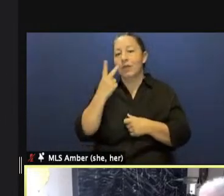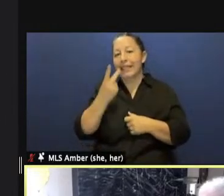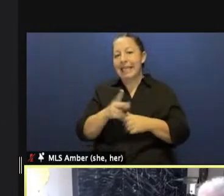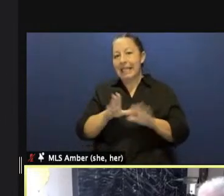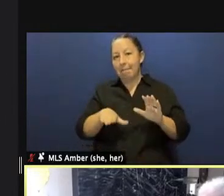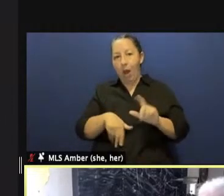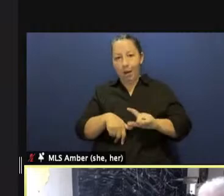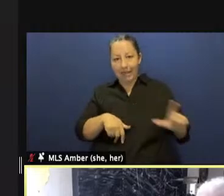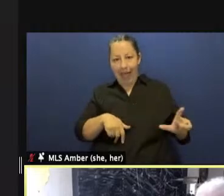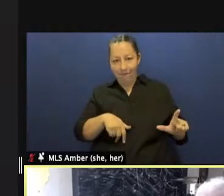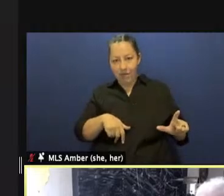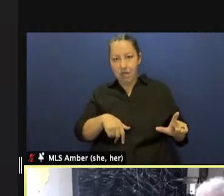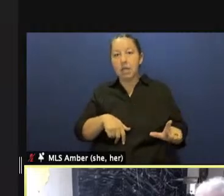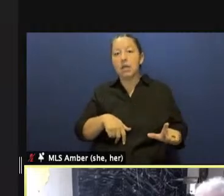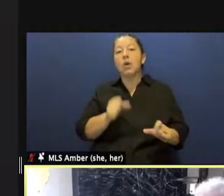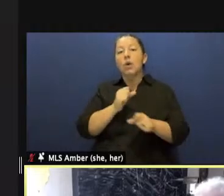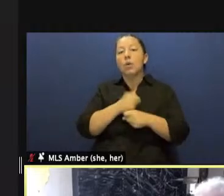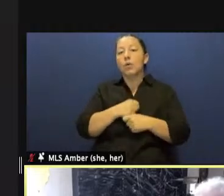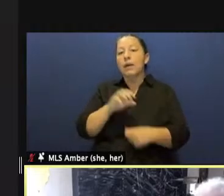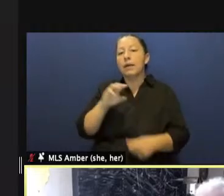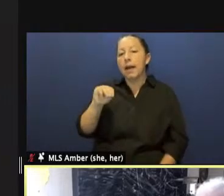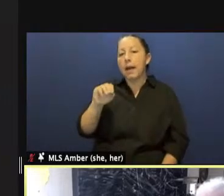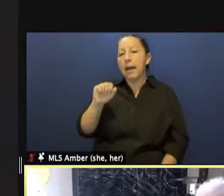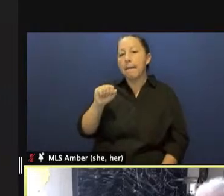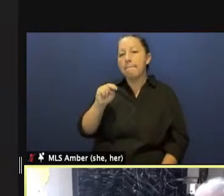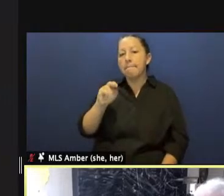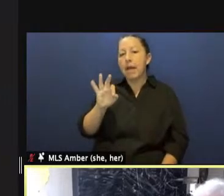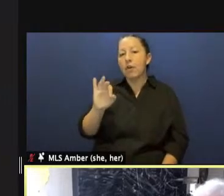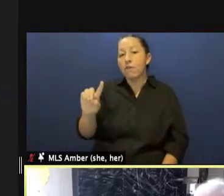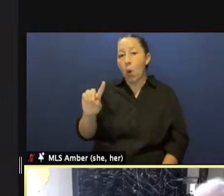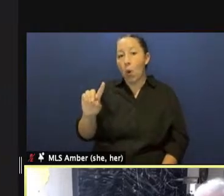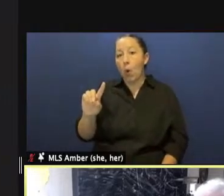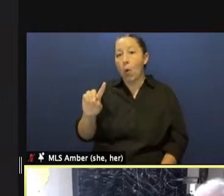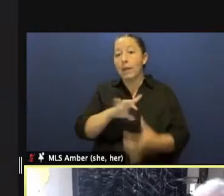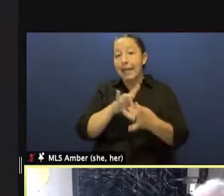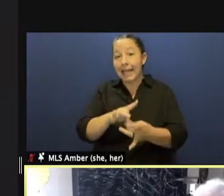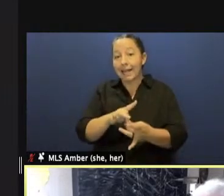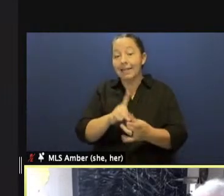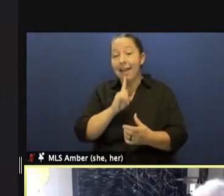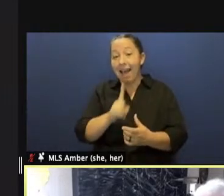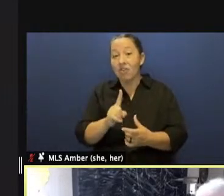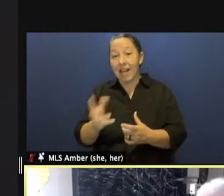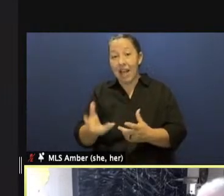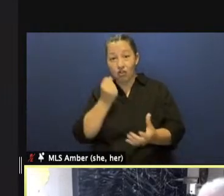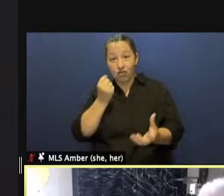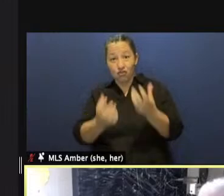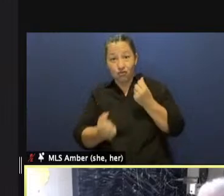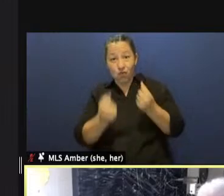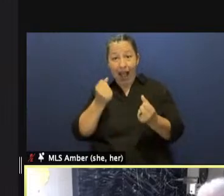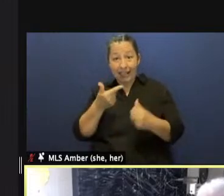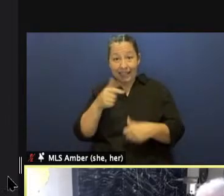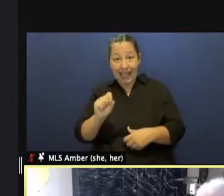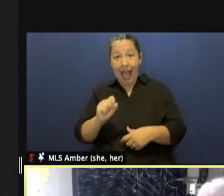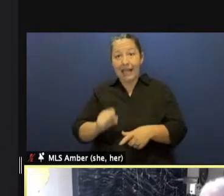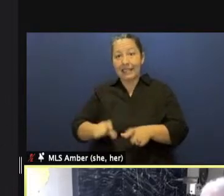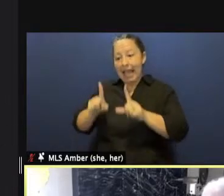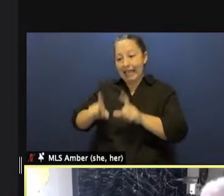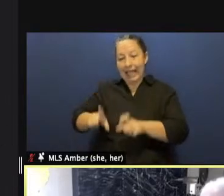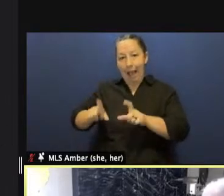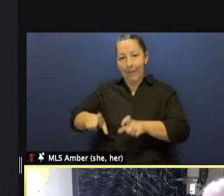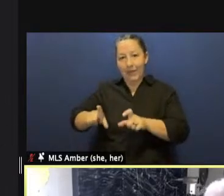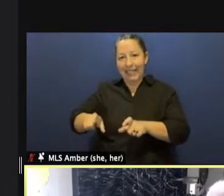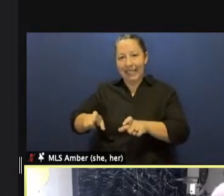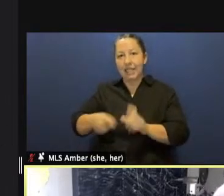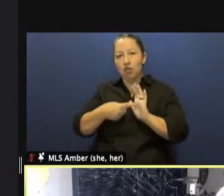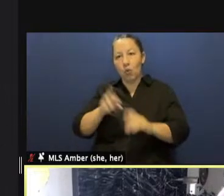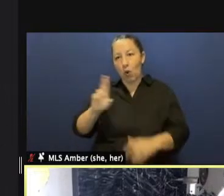The manifold that this is connected to that essentially extracts the gas and samples it, is shown on the right. And